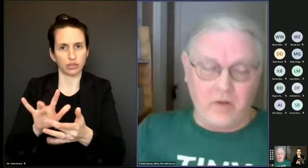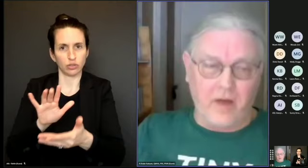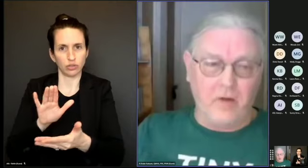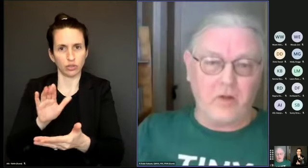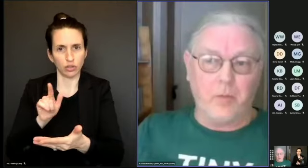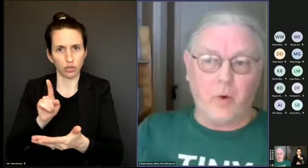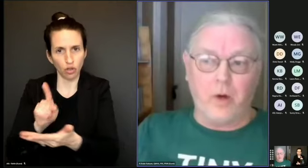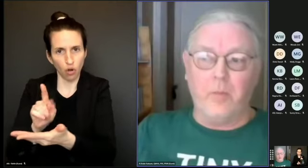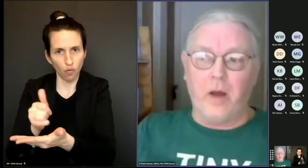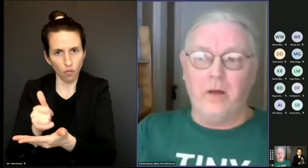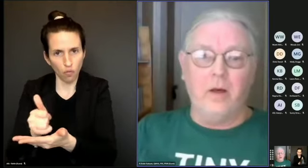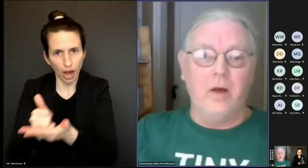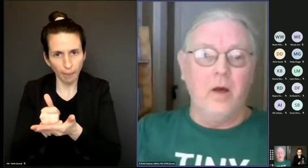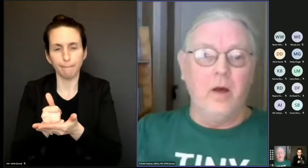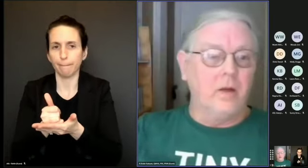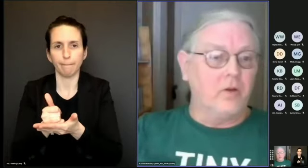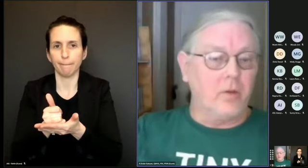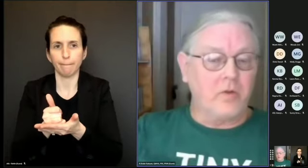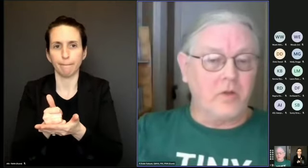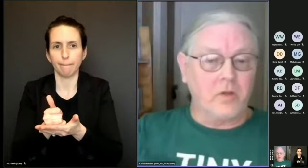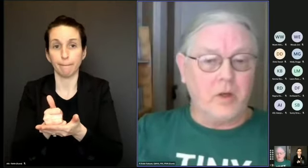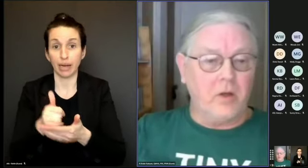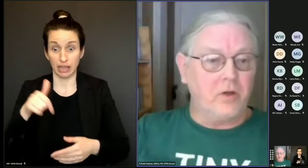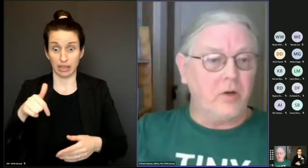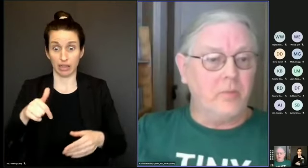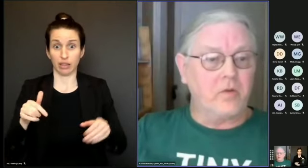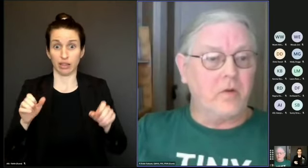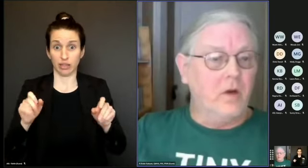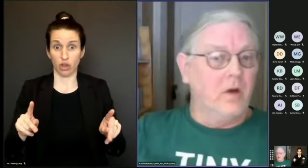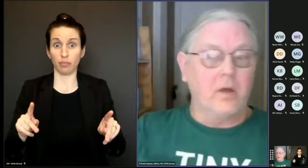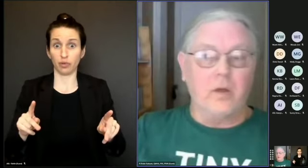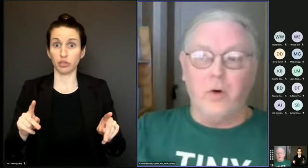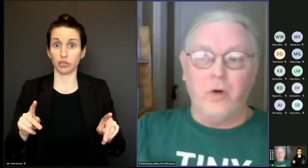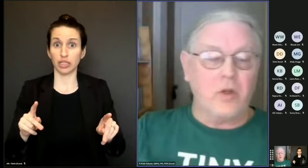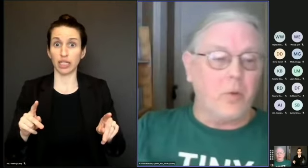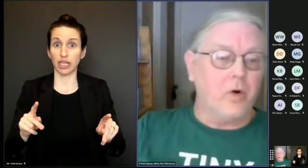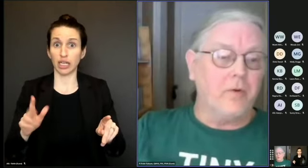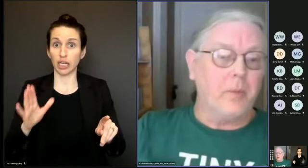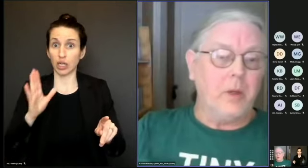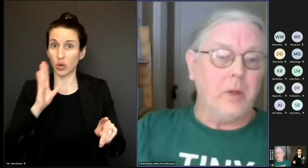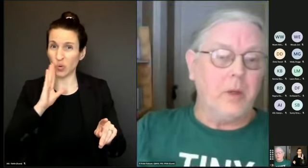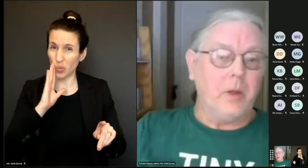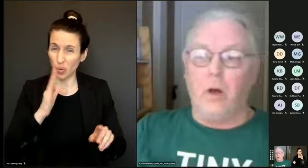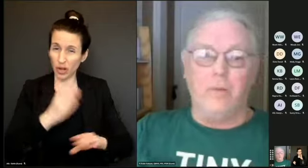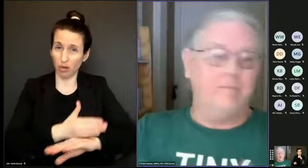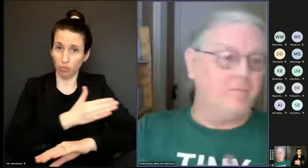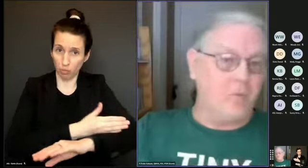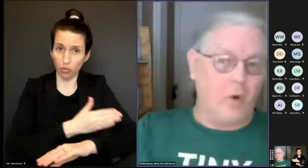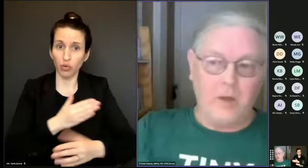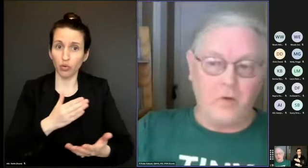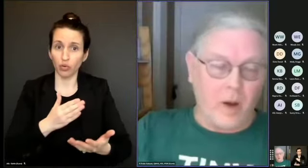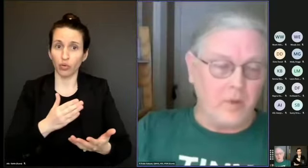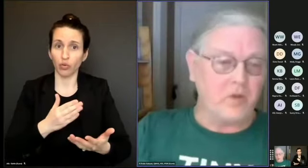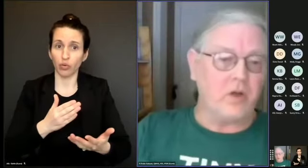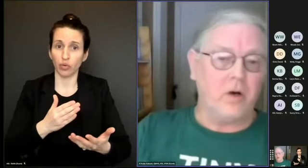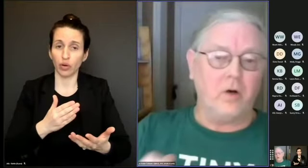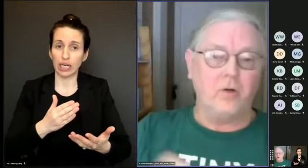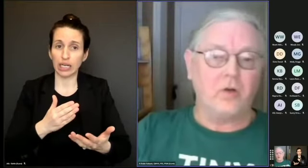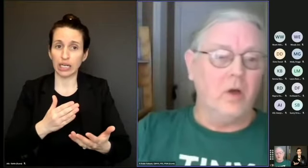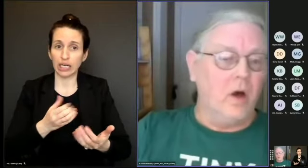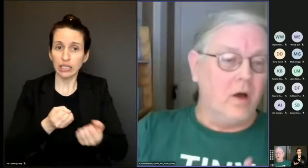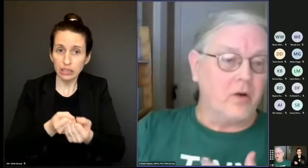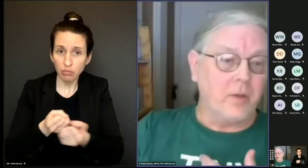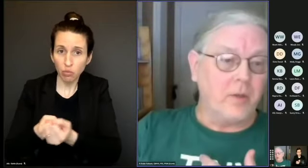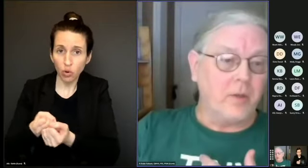would be heavily supported by the terms of this bill in terms of community support for people forming